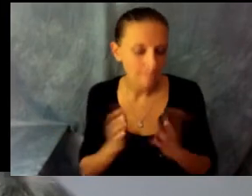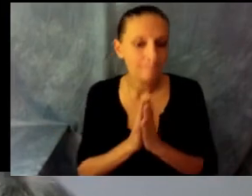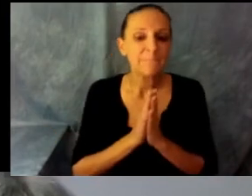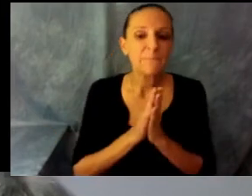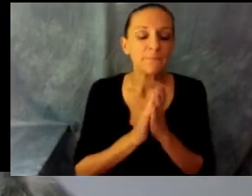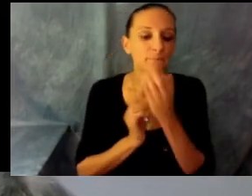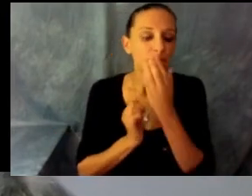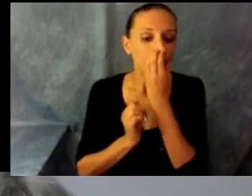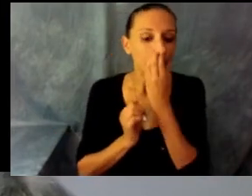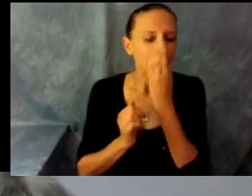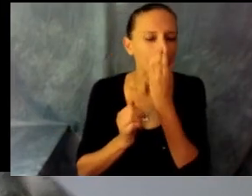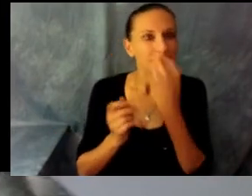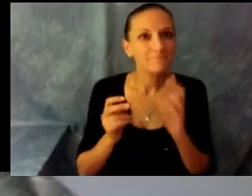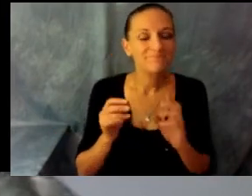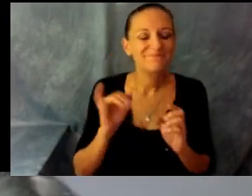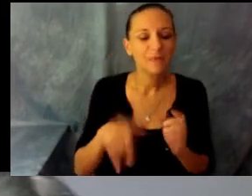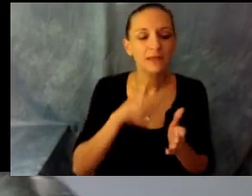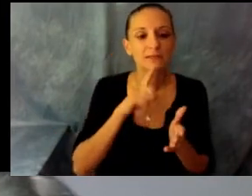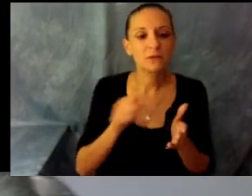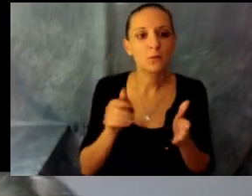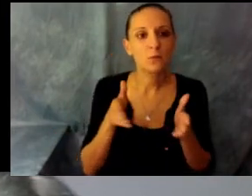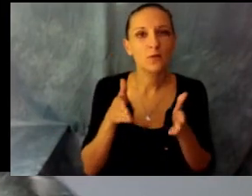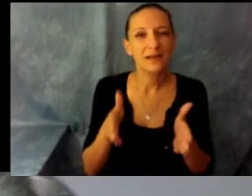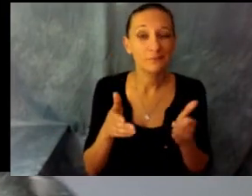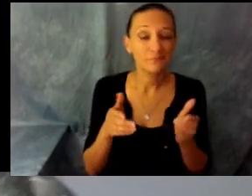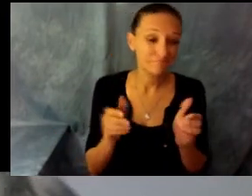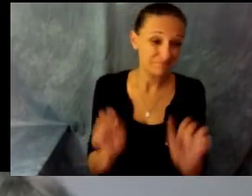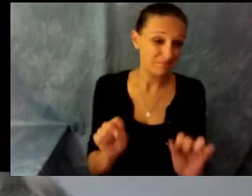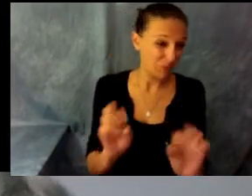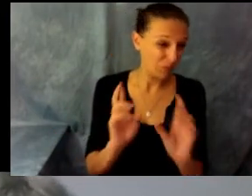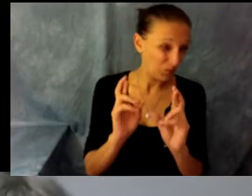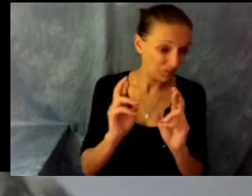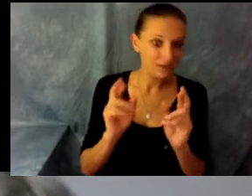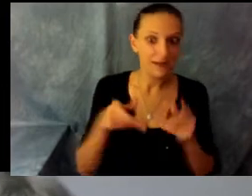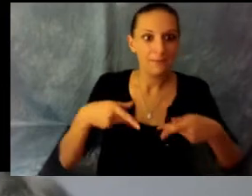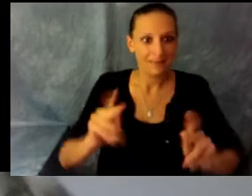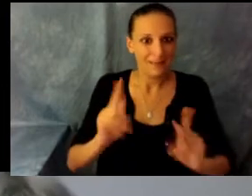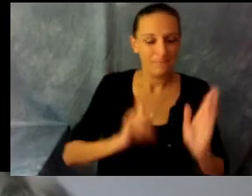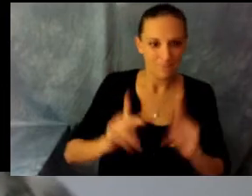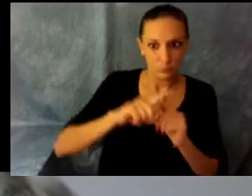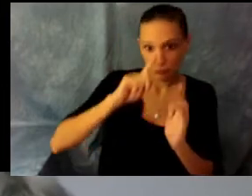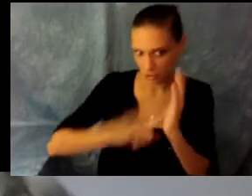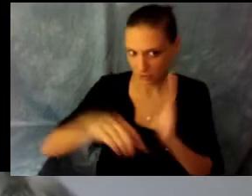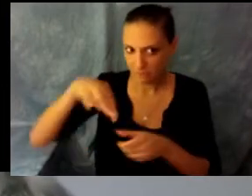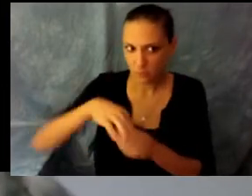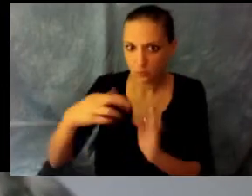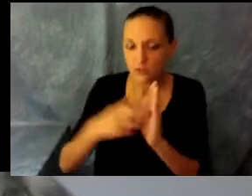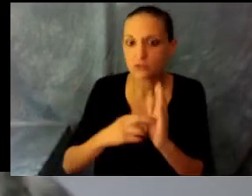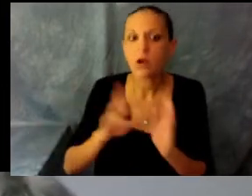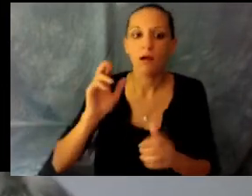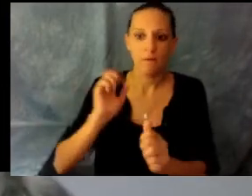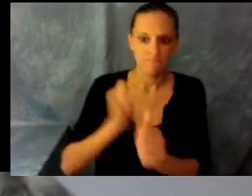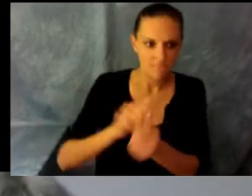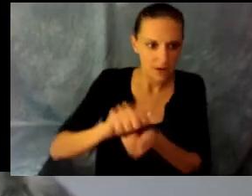it's a way to hopefully allow people to check their voter registration, get it updated where they live. If you've had a